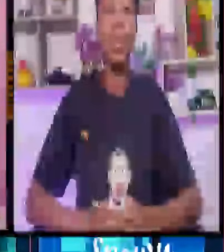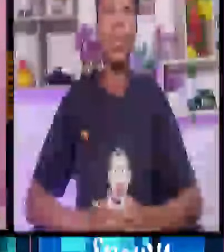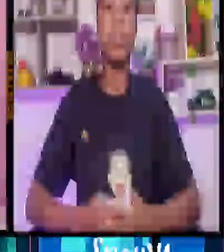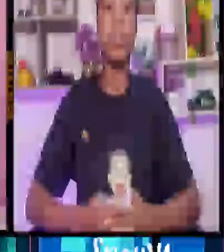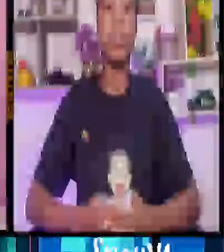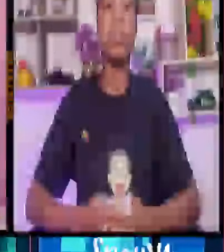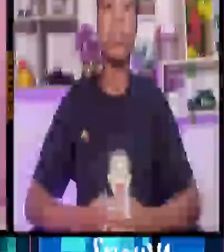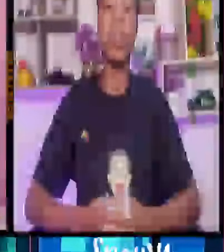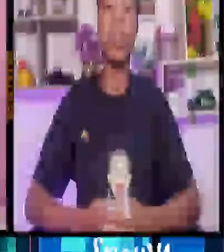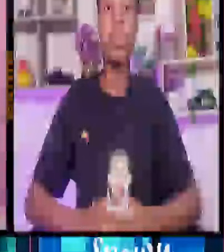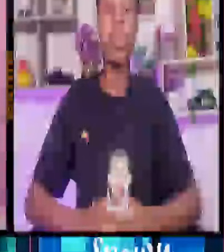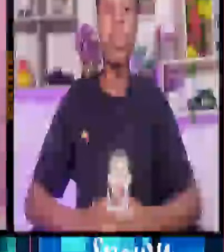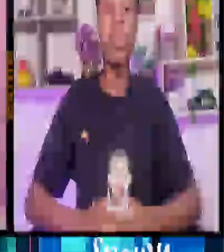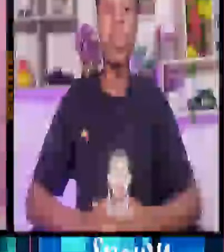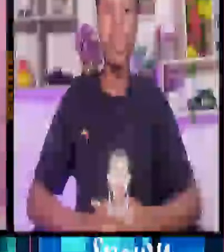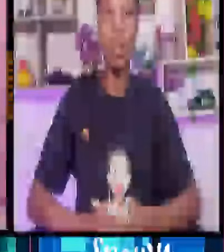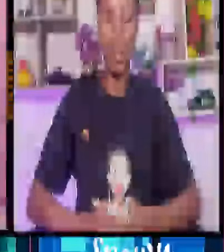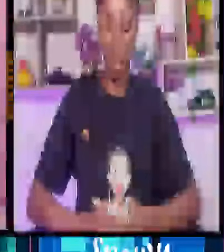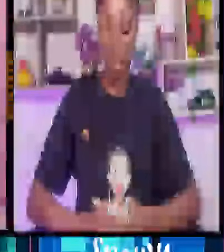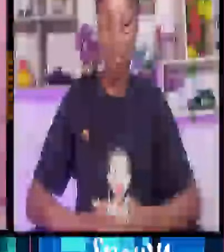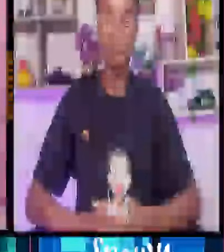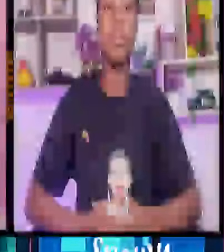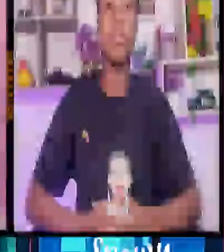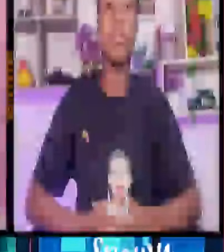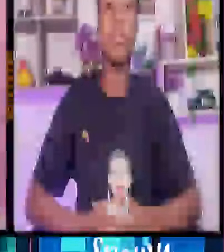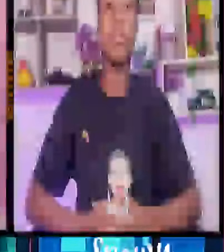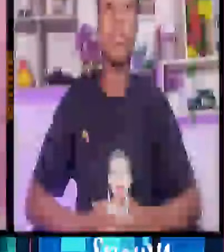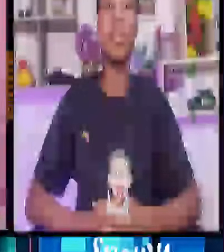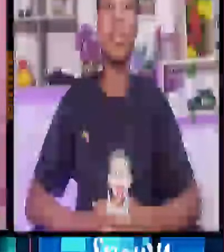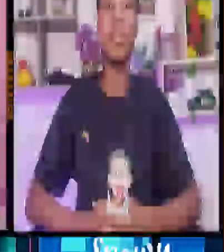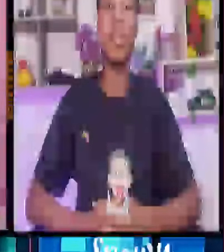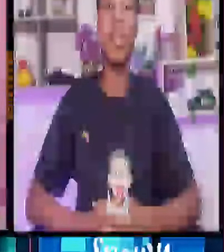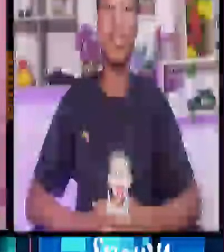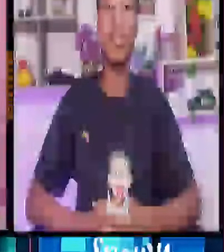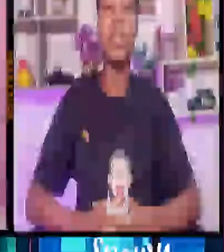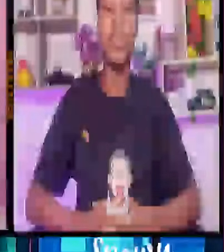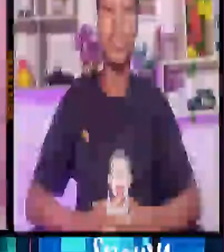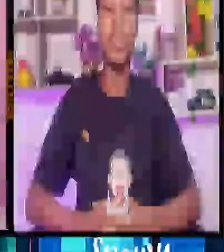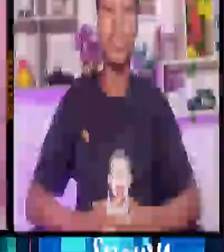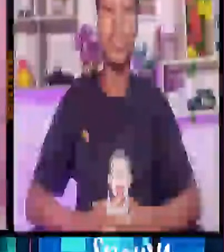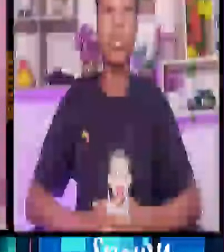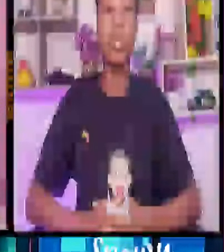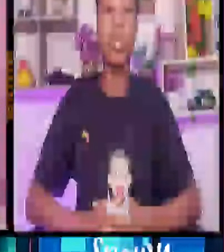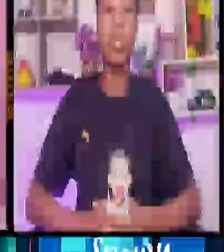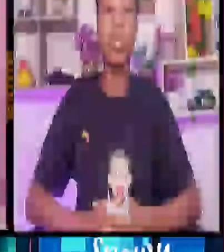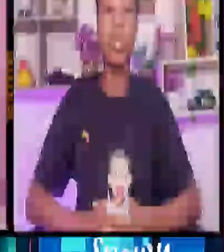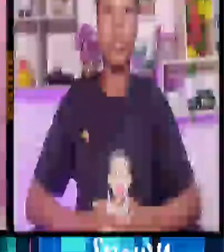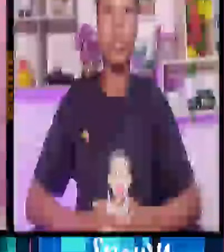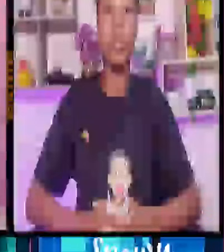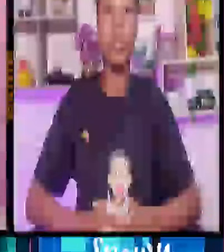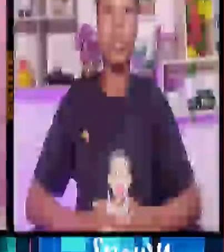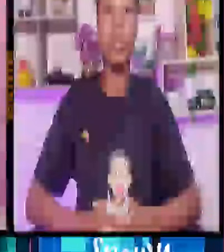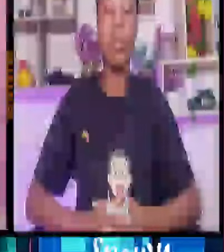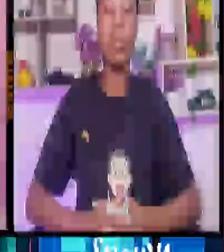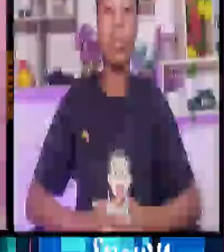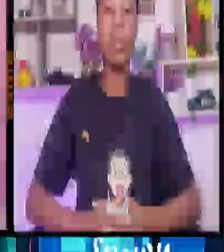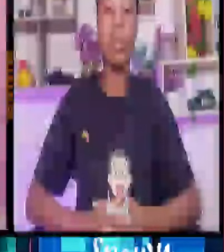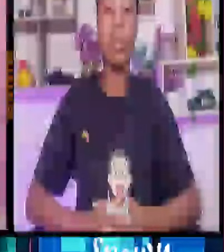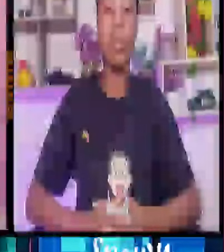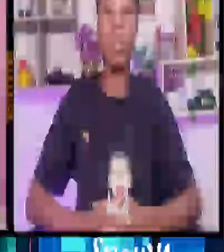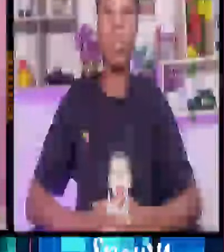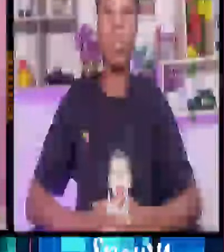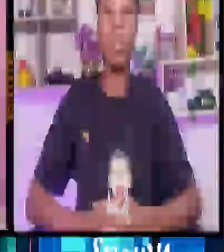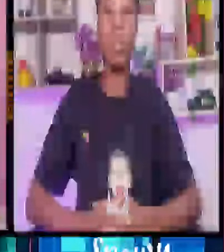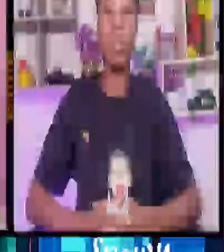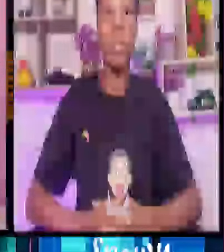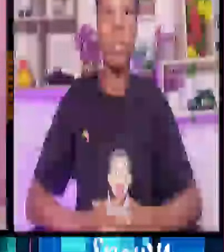people, as though in the history of NPP, no presidential candidate has been made to go for primaries once, what does it